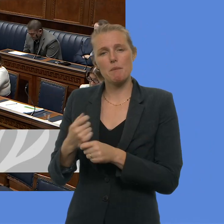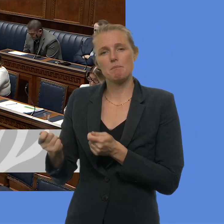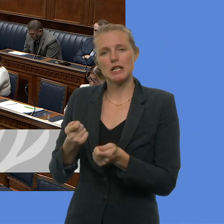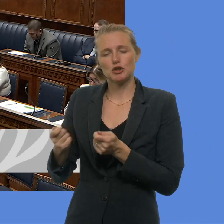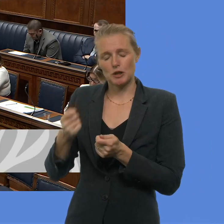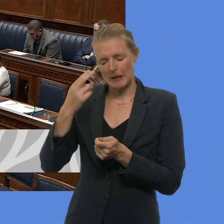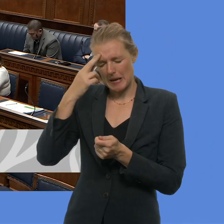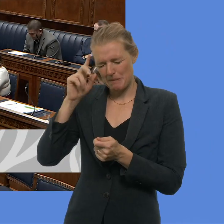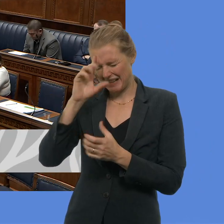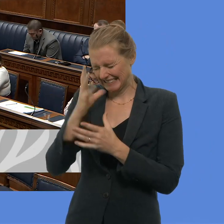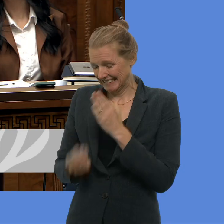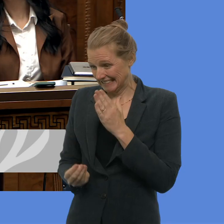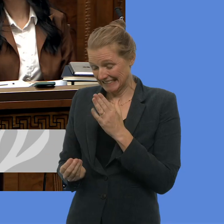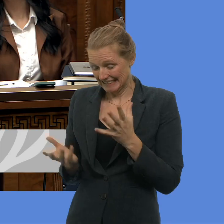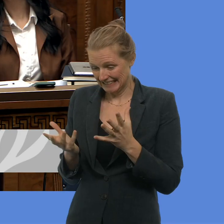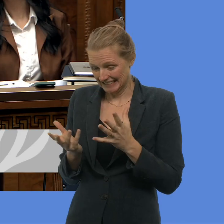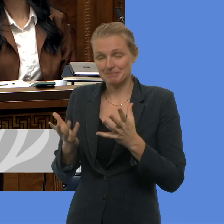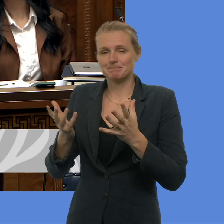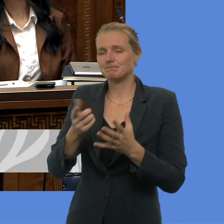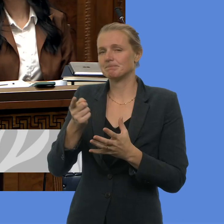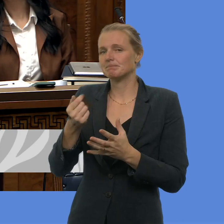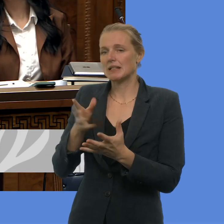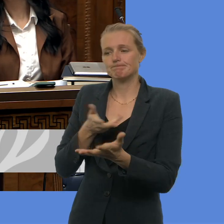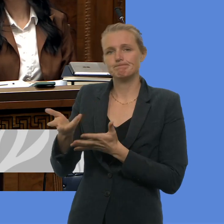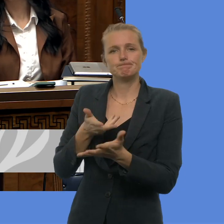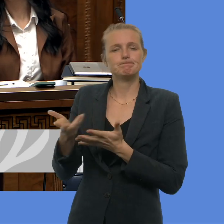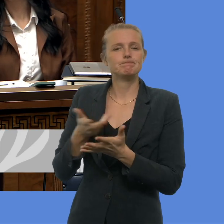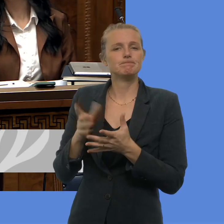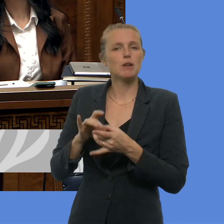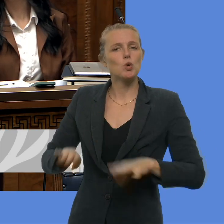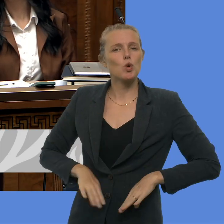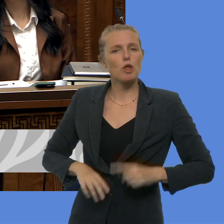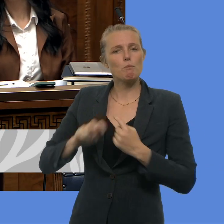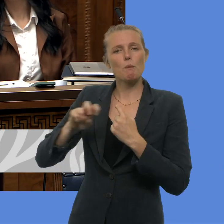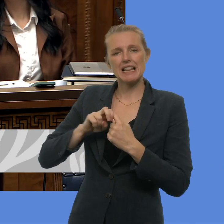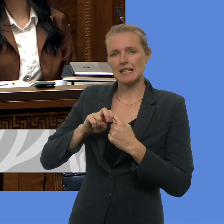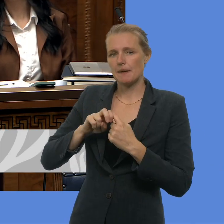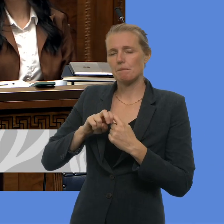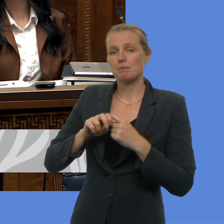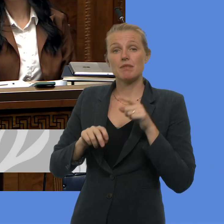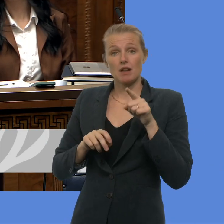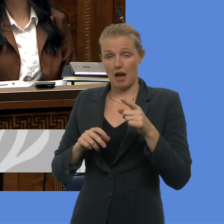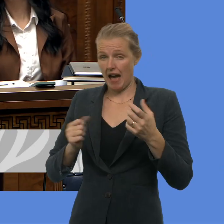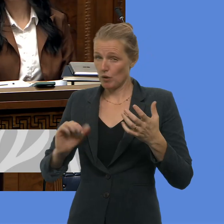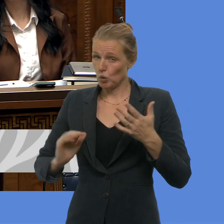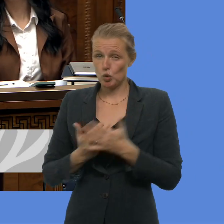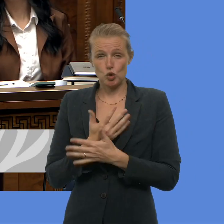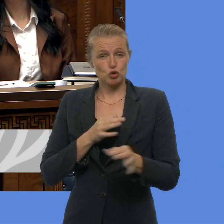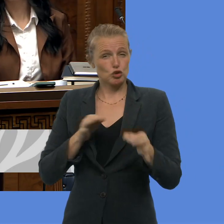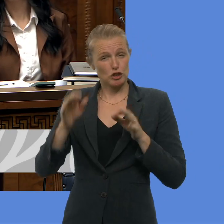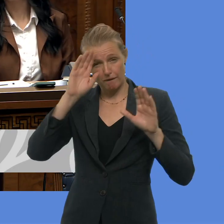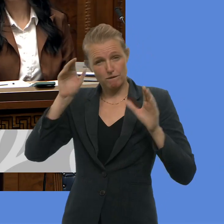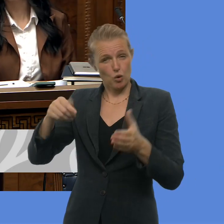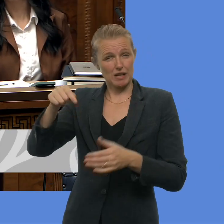name just now escapes me, but we did actually have the discussion around youth mobility Clearly there's a whole new strategic focus with